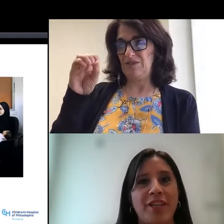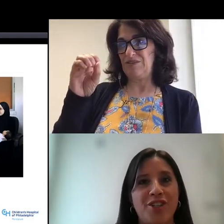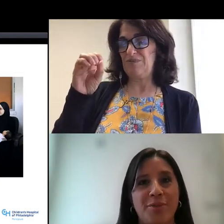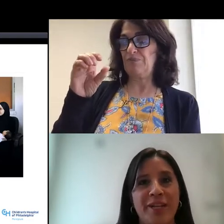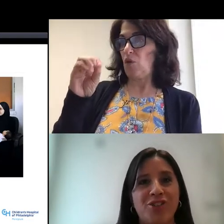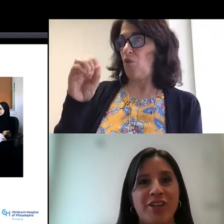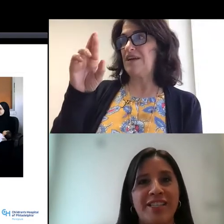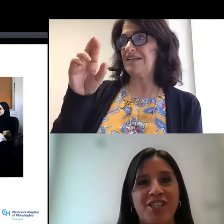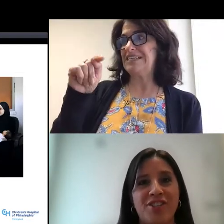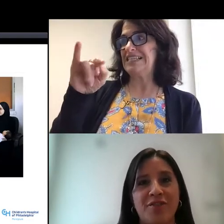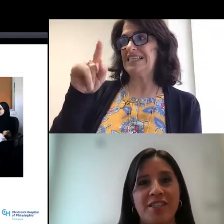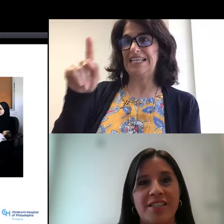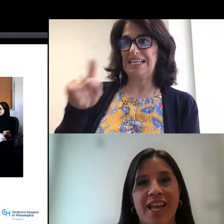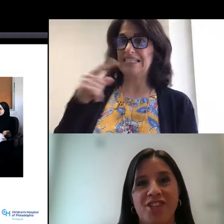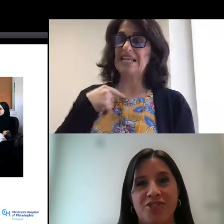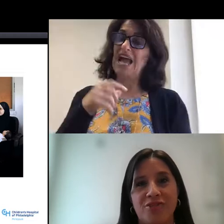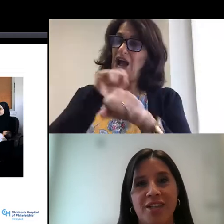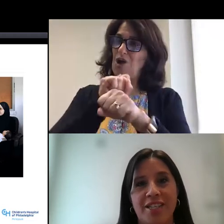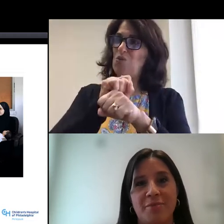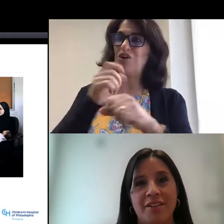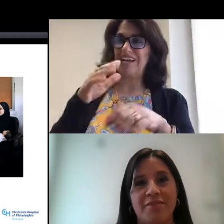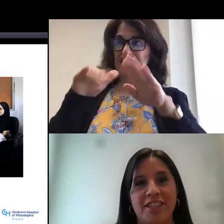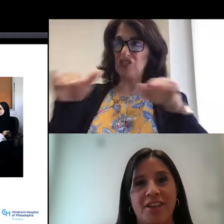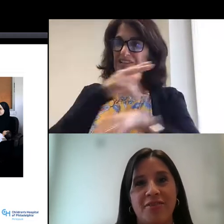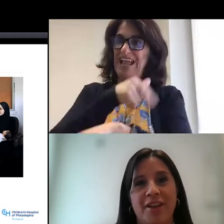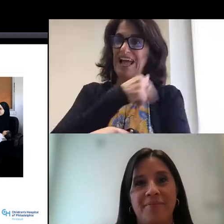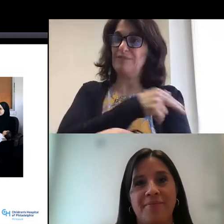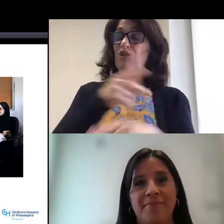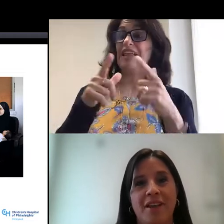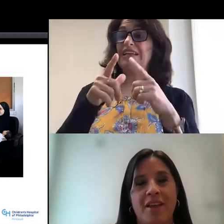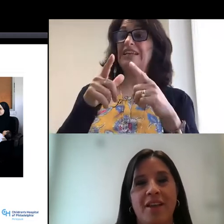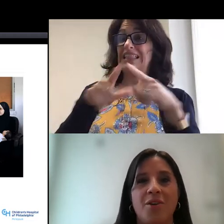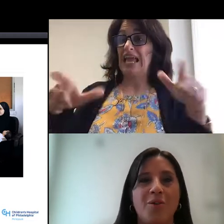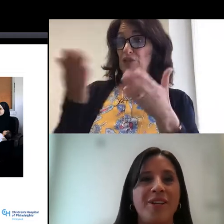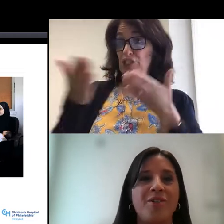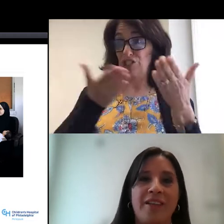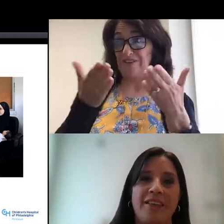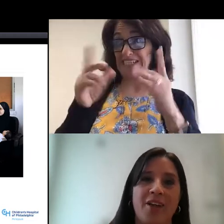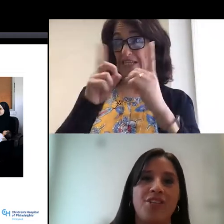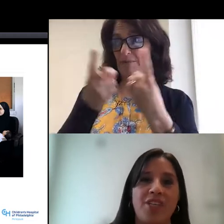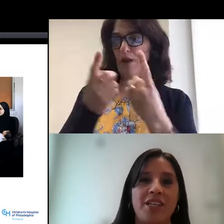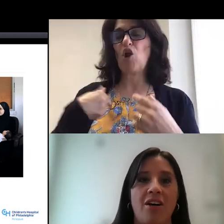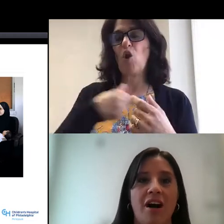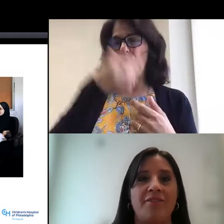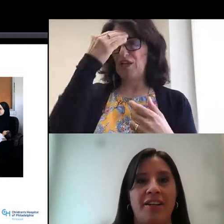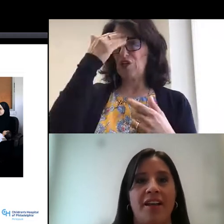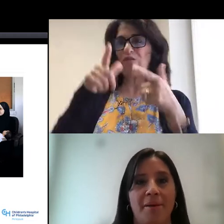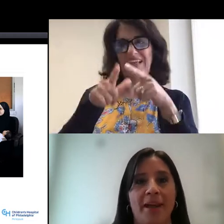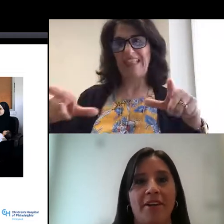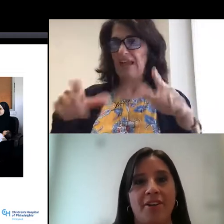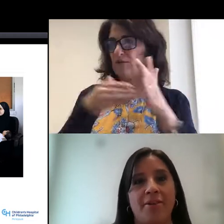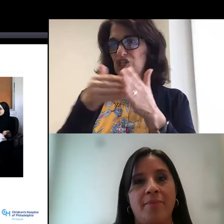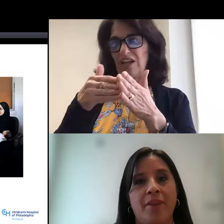work with the Interpreting and Translation Services at Children's Hospital of Philadelphia. We know that language is often